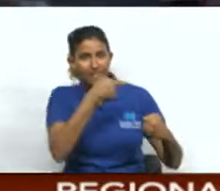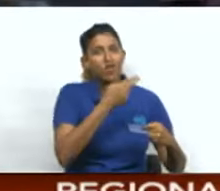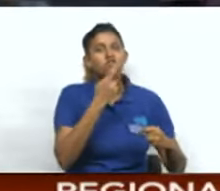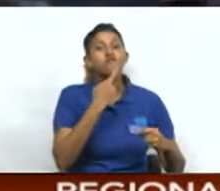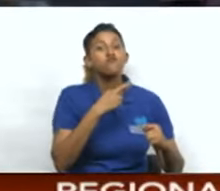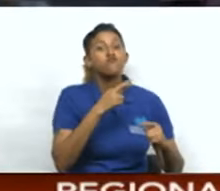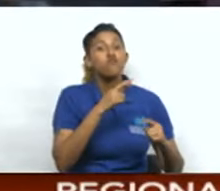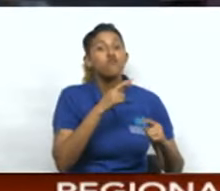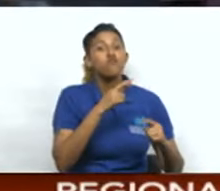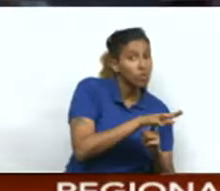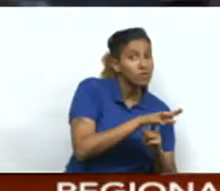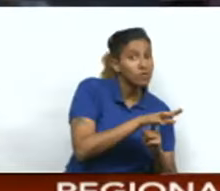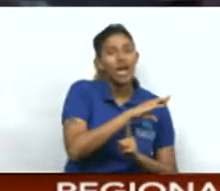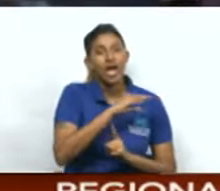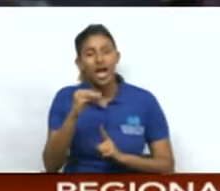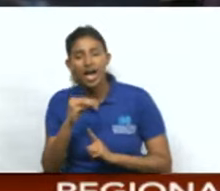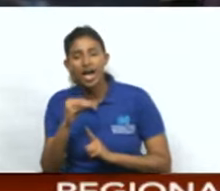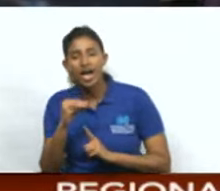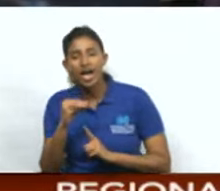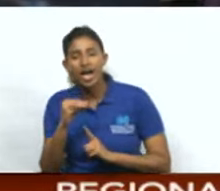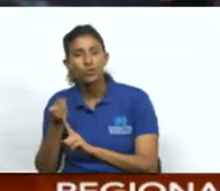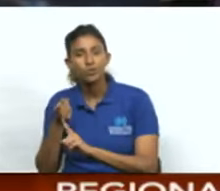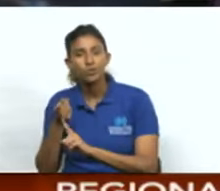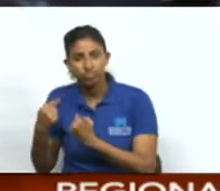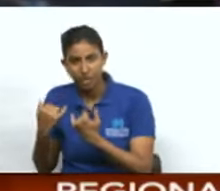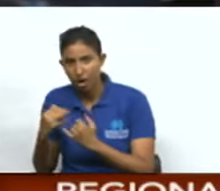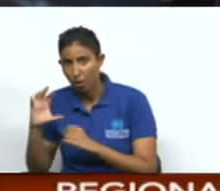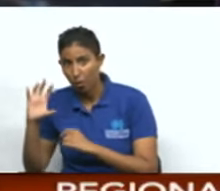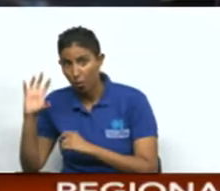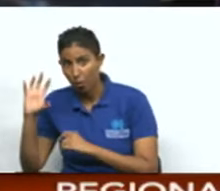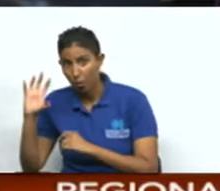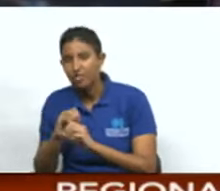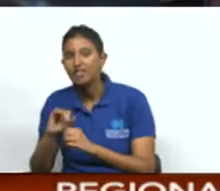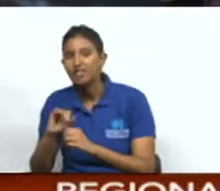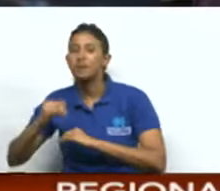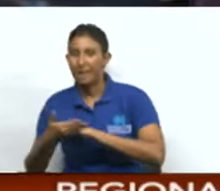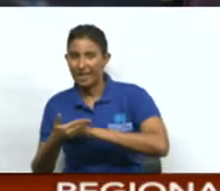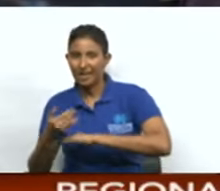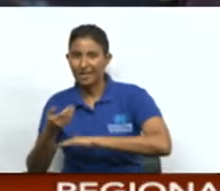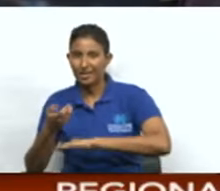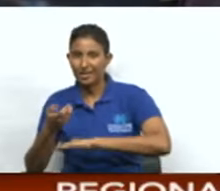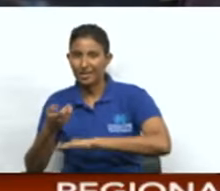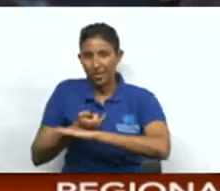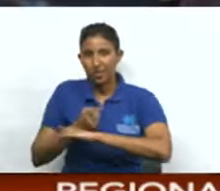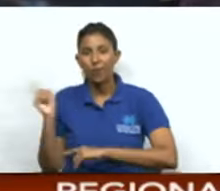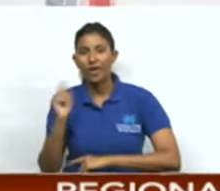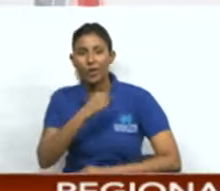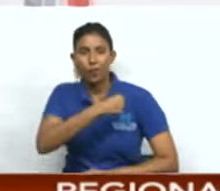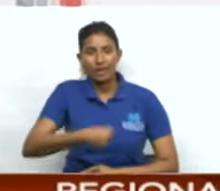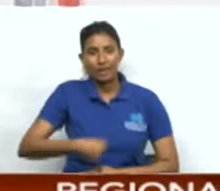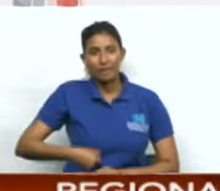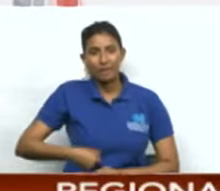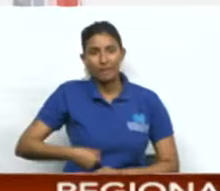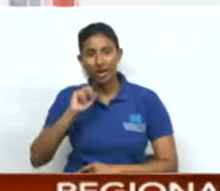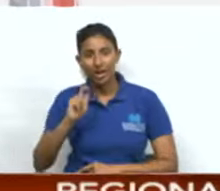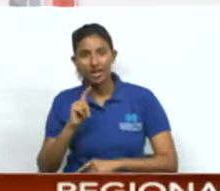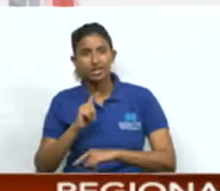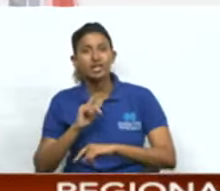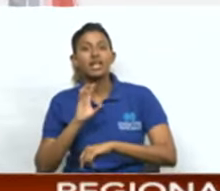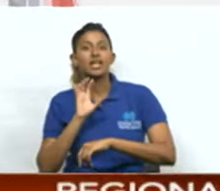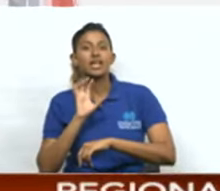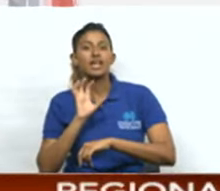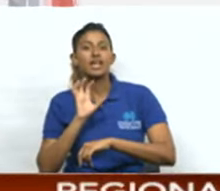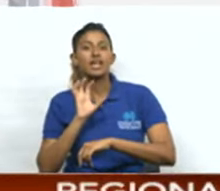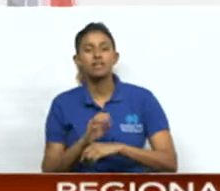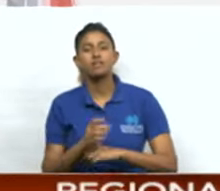Jamaica Scorpions. That match is at the Queen's Park Oval from 9 a.m. He has been training, he has been practicing with our reserve team players at